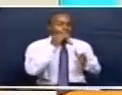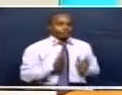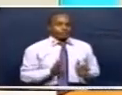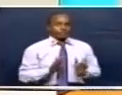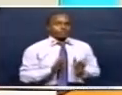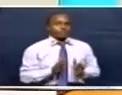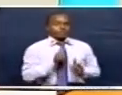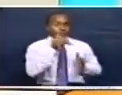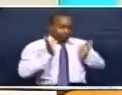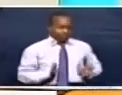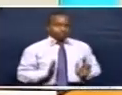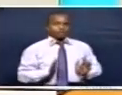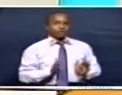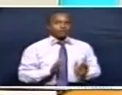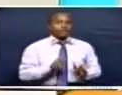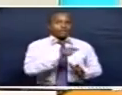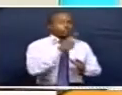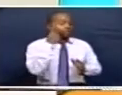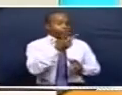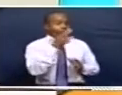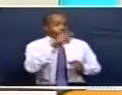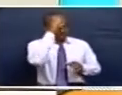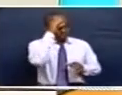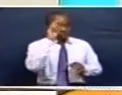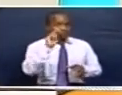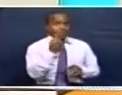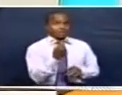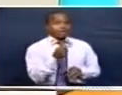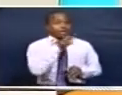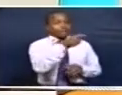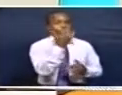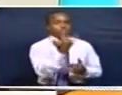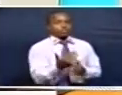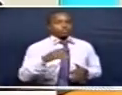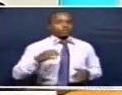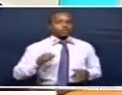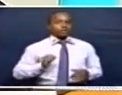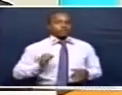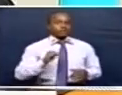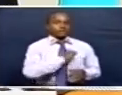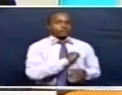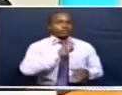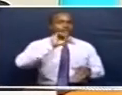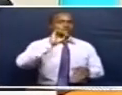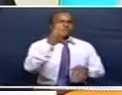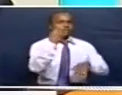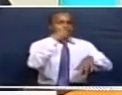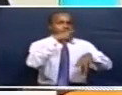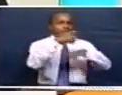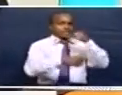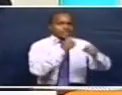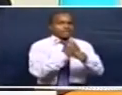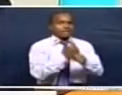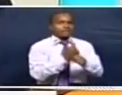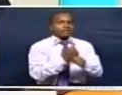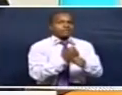not a personal statement. That was the view of the government of Kenya. He was a junior senator because on your first year in the Senate, usually in the U.S., you are referred